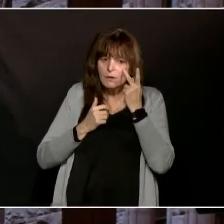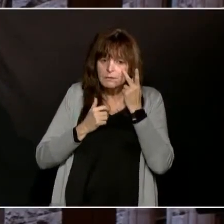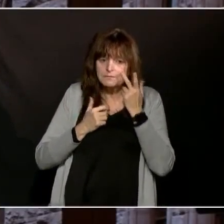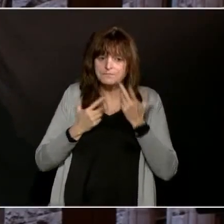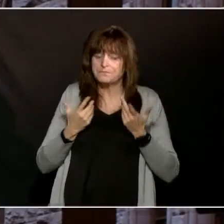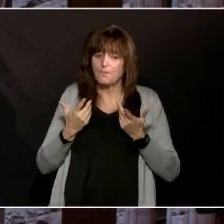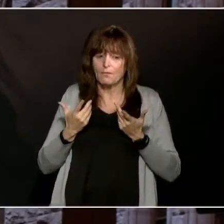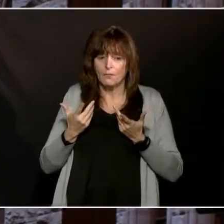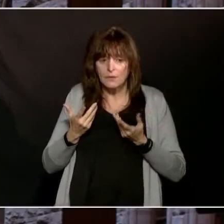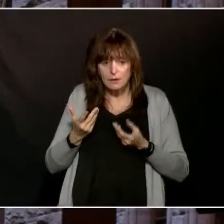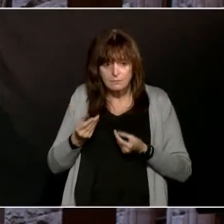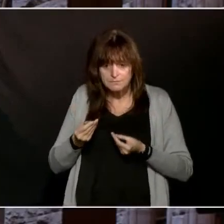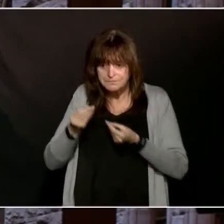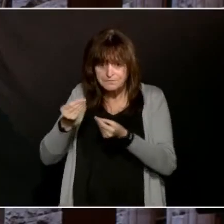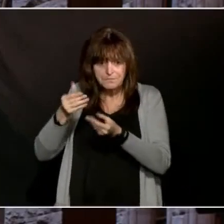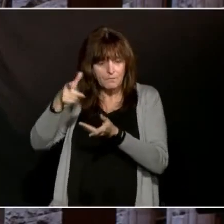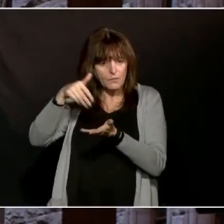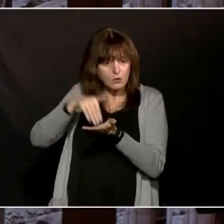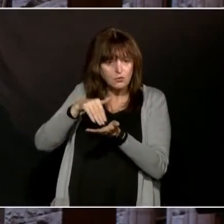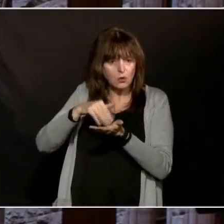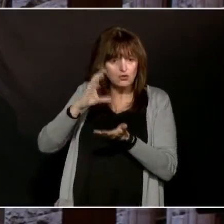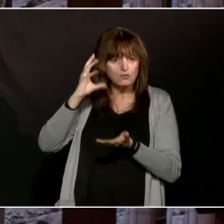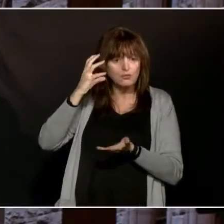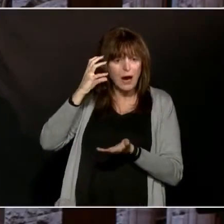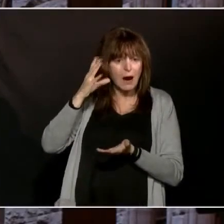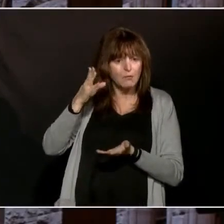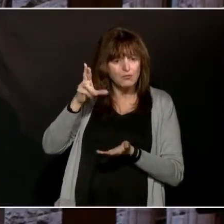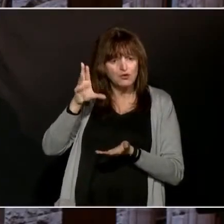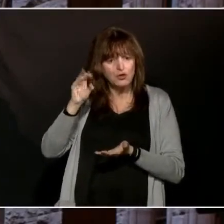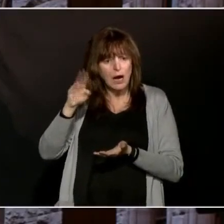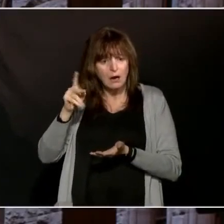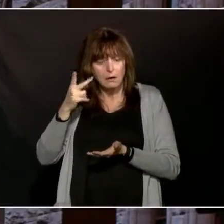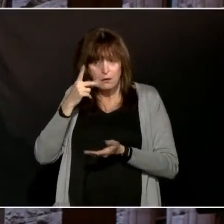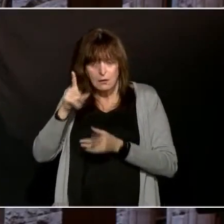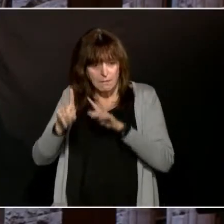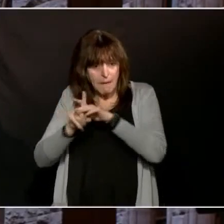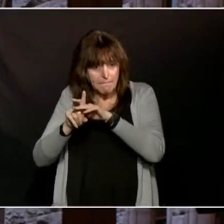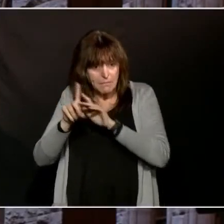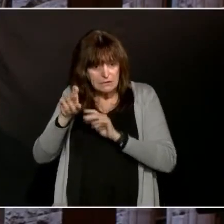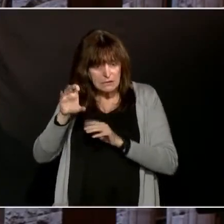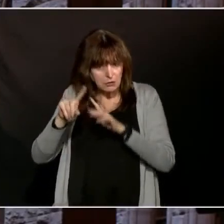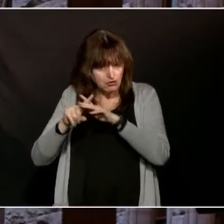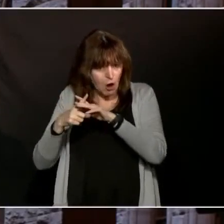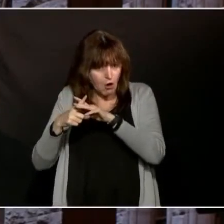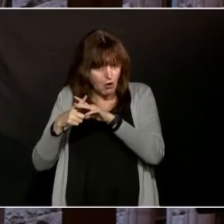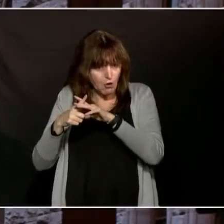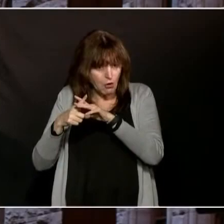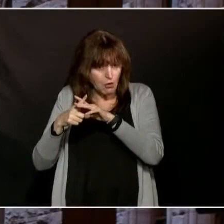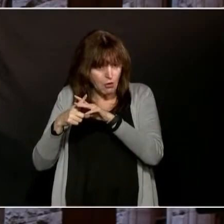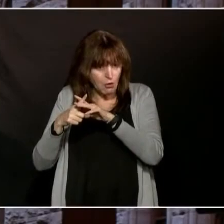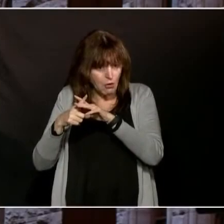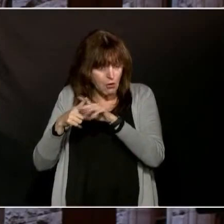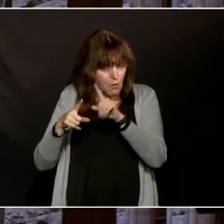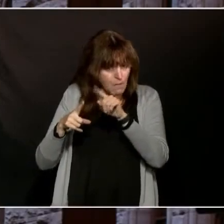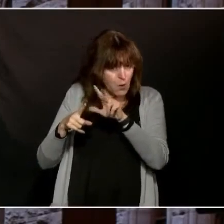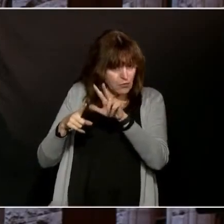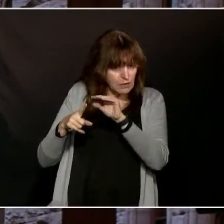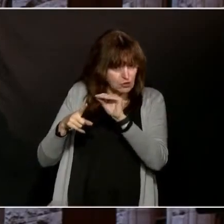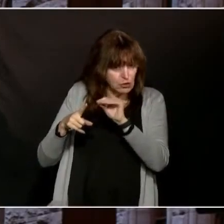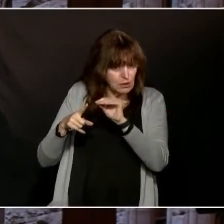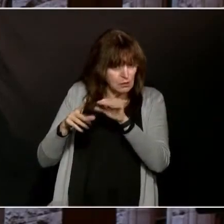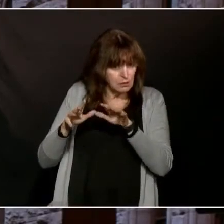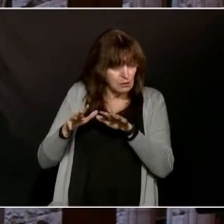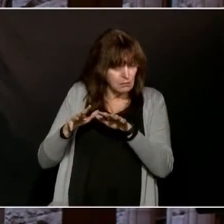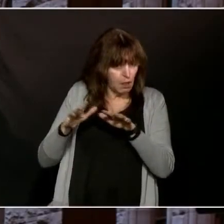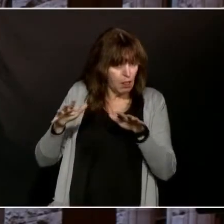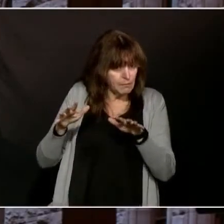him to say, what does that mean? Because, as you heard Dr. Allen saying, it can double quite quickly. And I think what we're